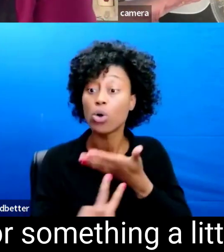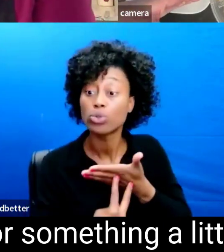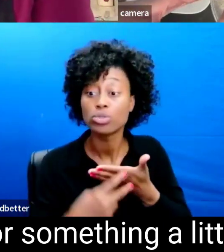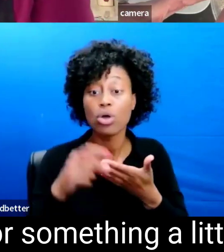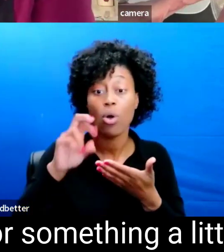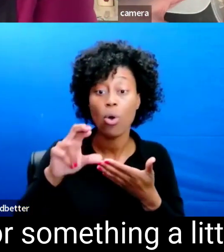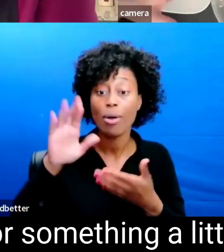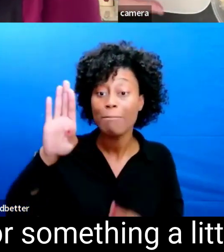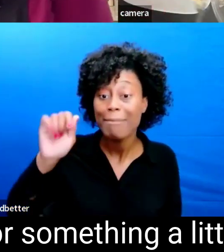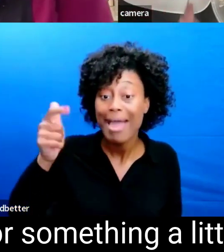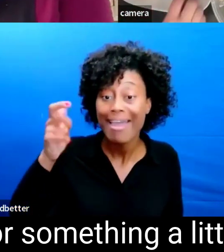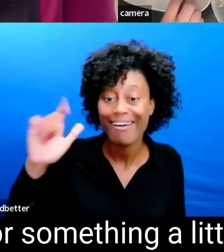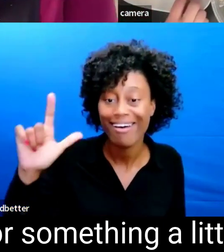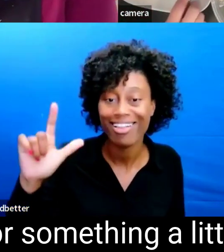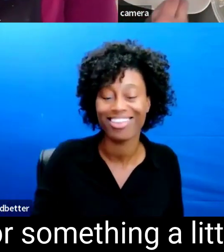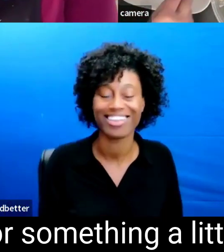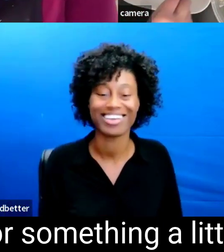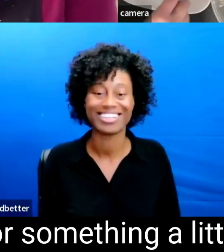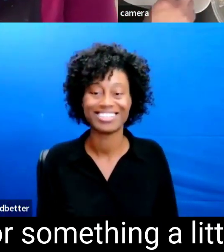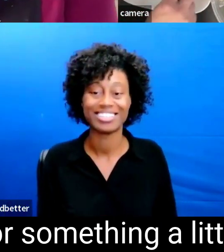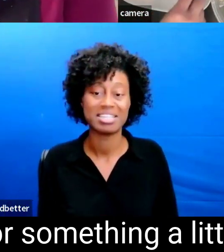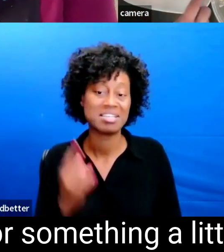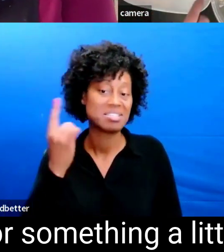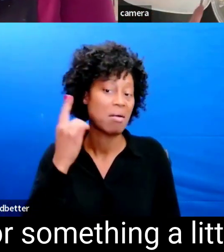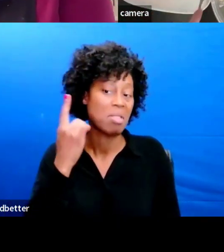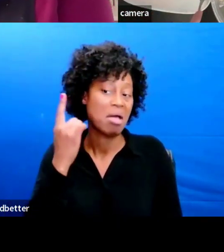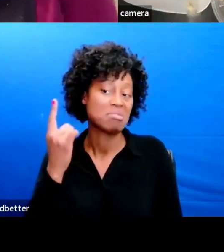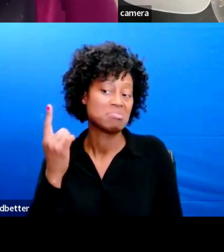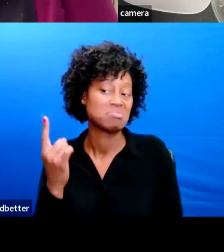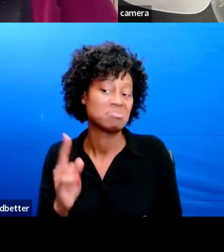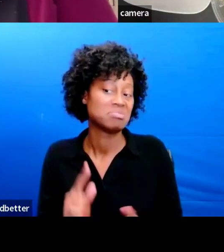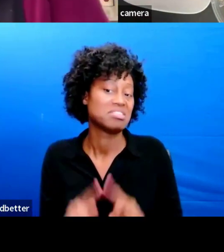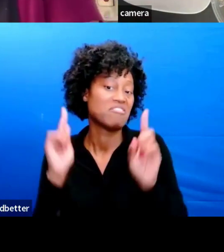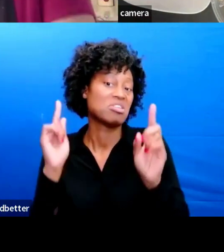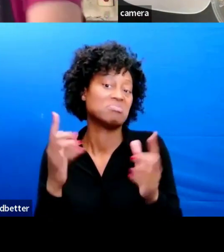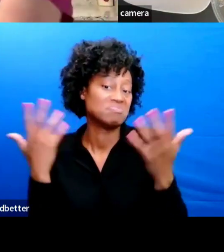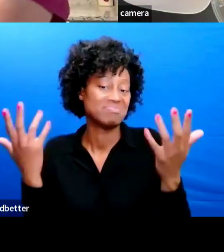bagel or something a little bit different.